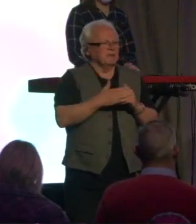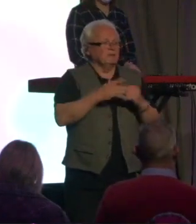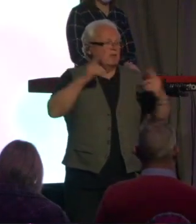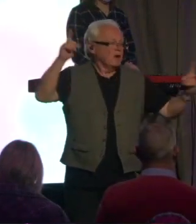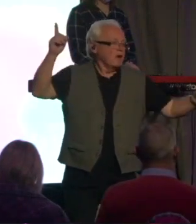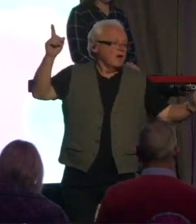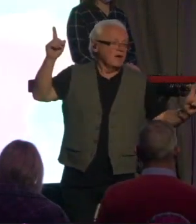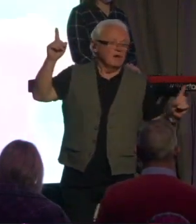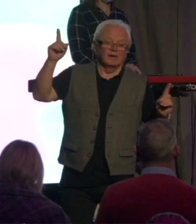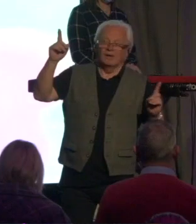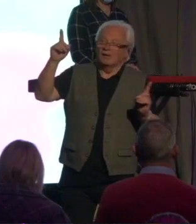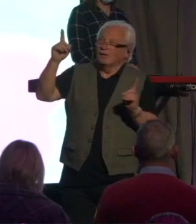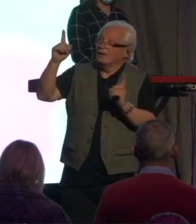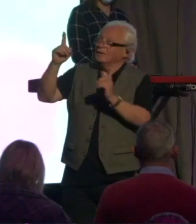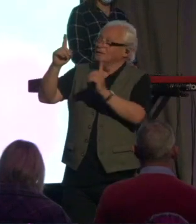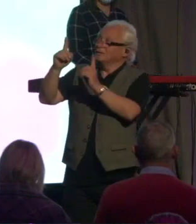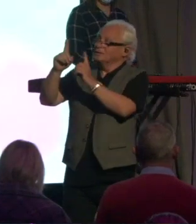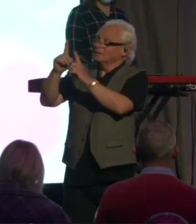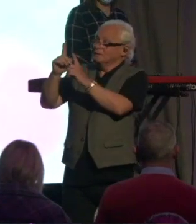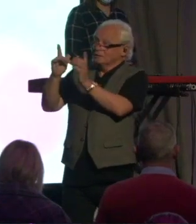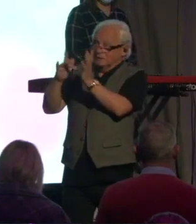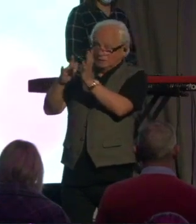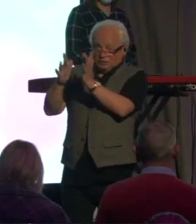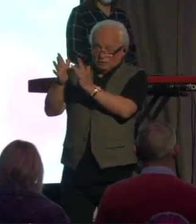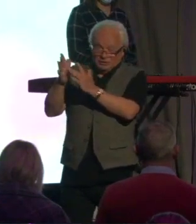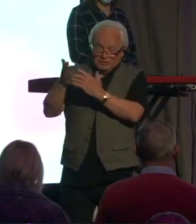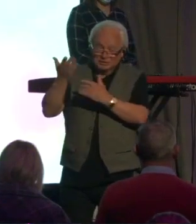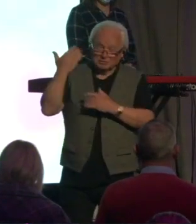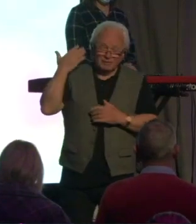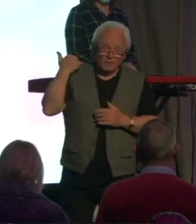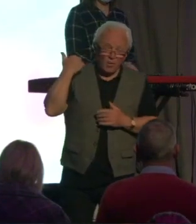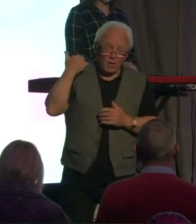to Jesus before. You've never